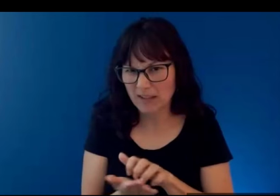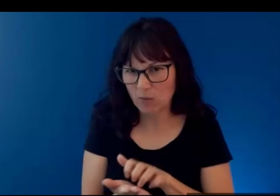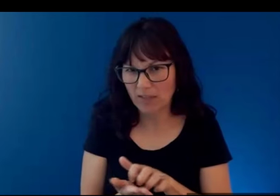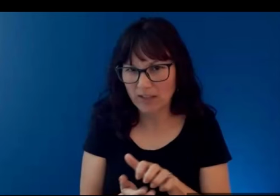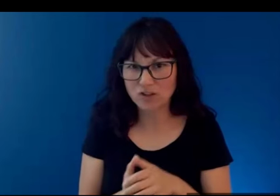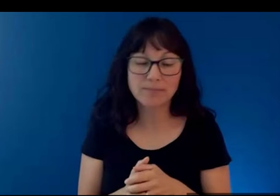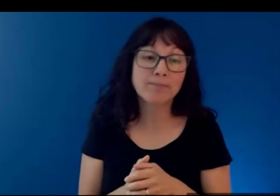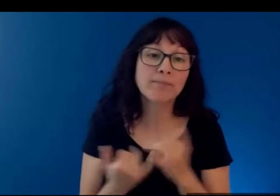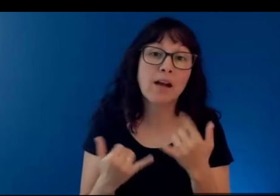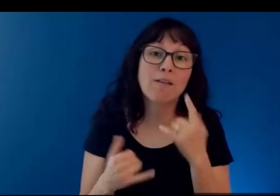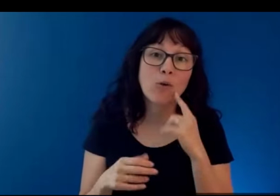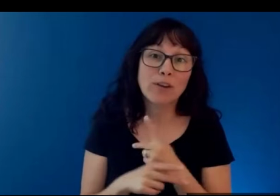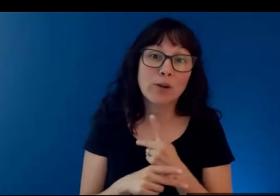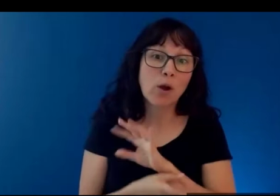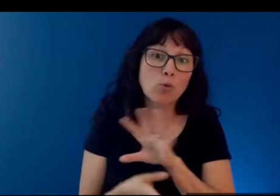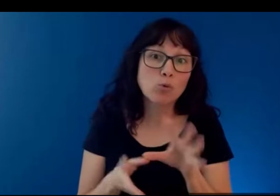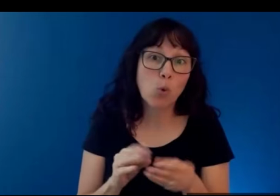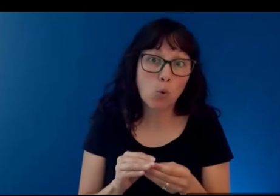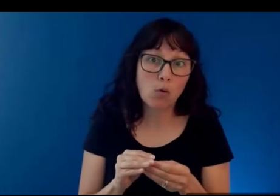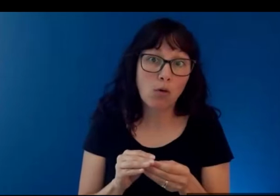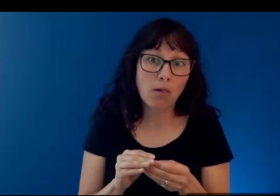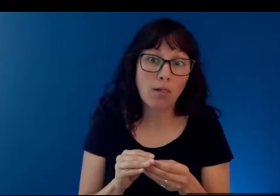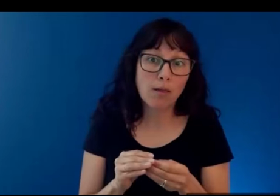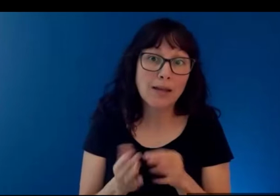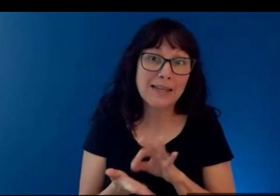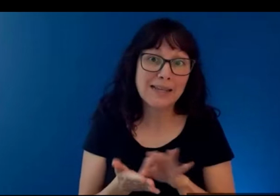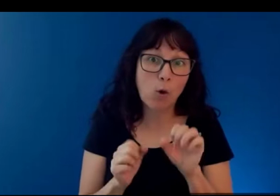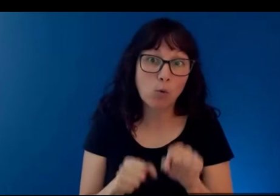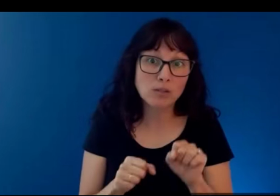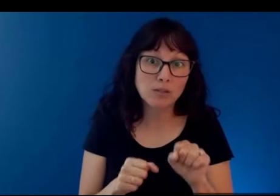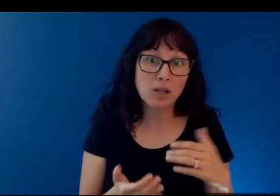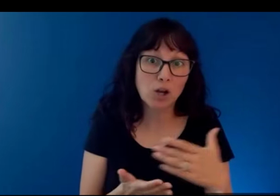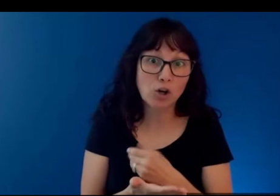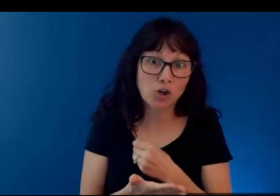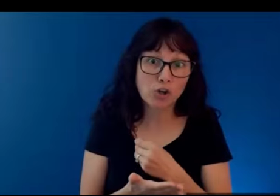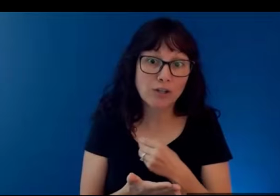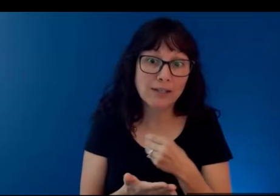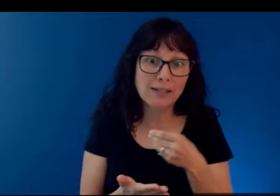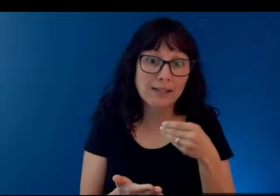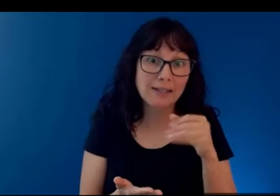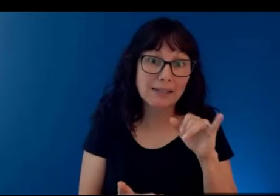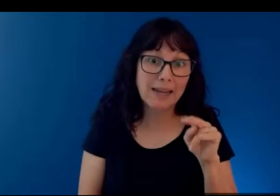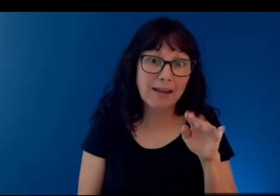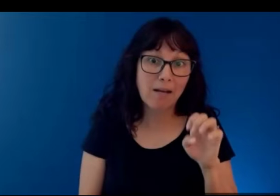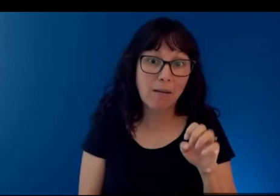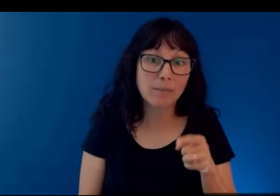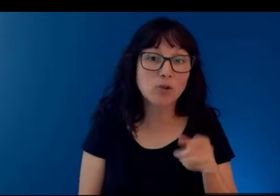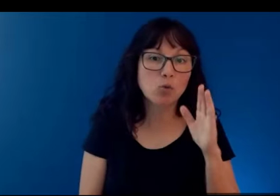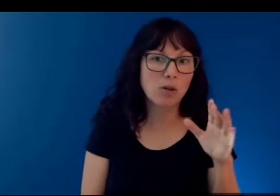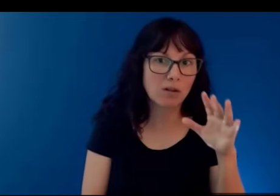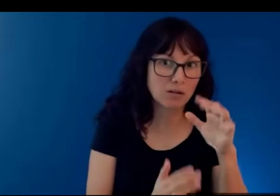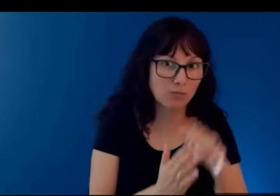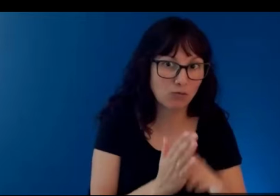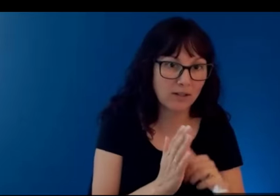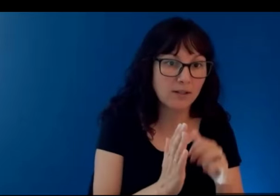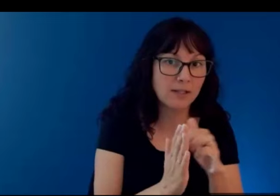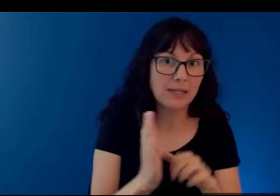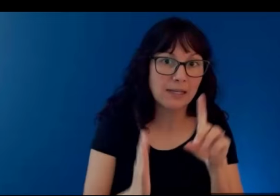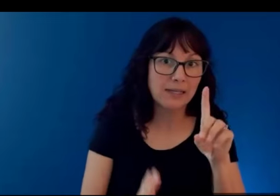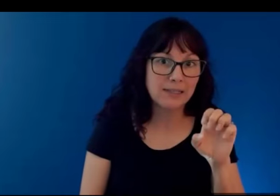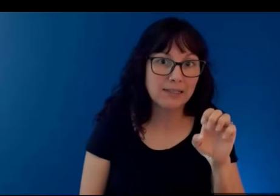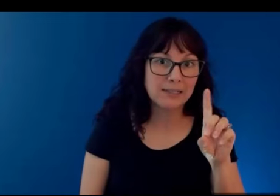To calculate total countable earned income, you're going to subtract deductions and exclusions from the